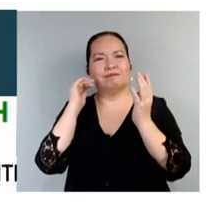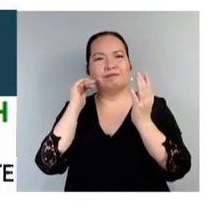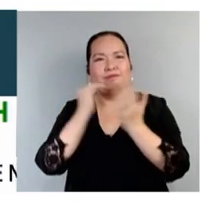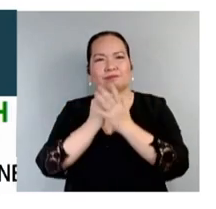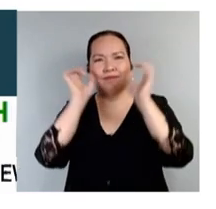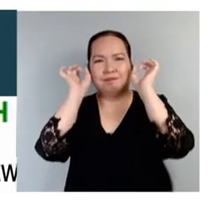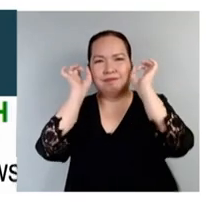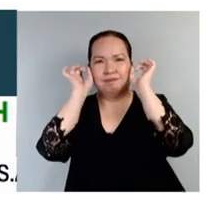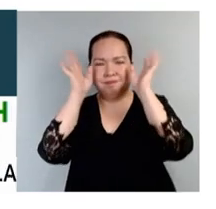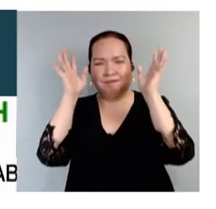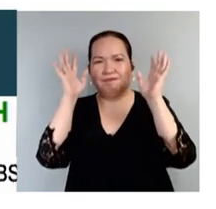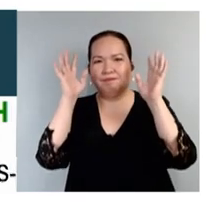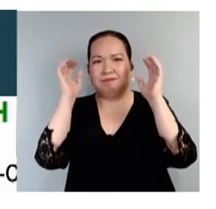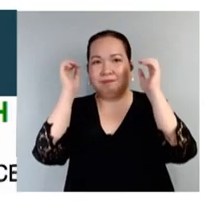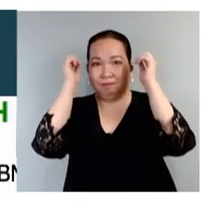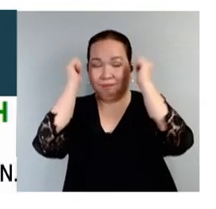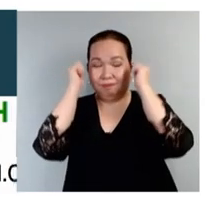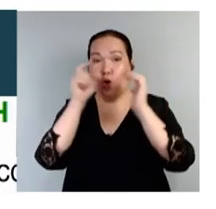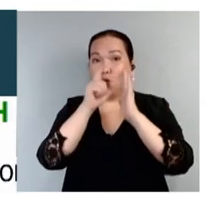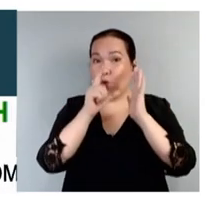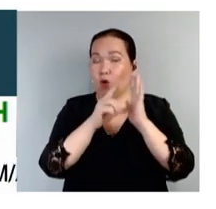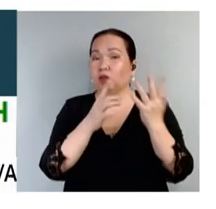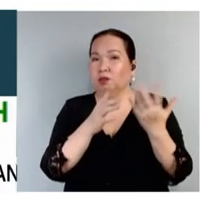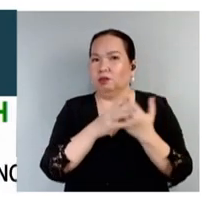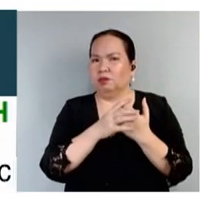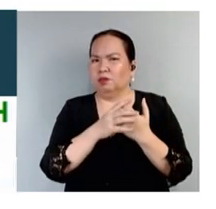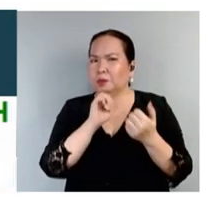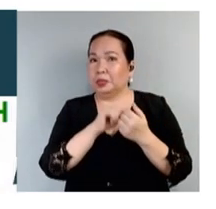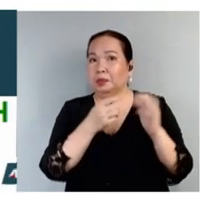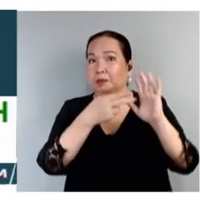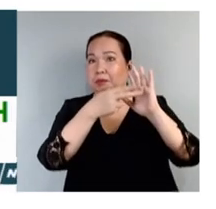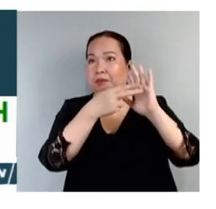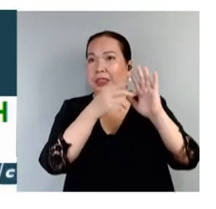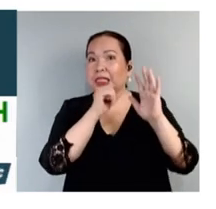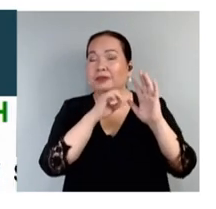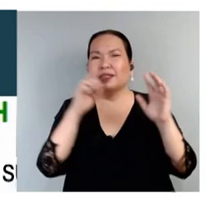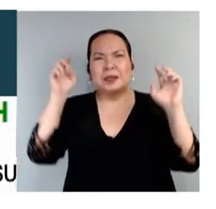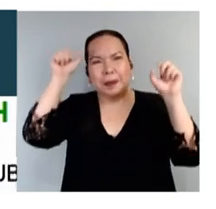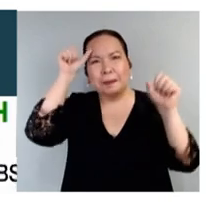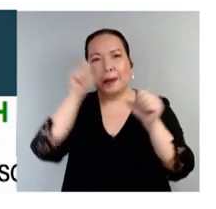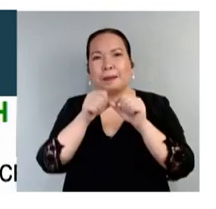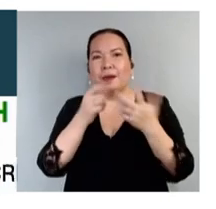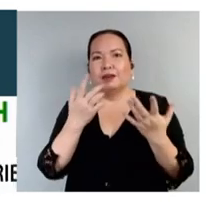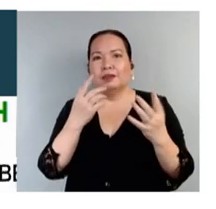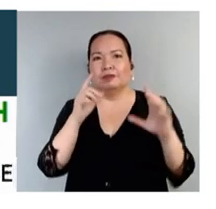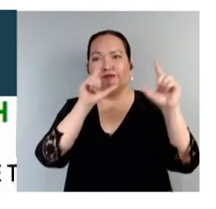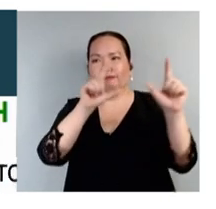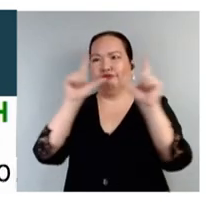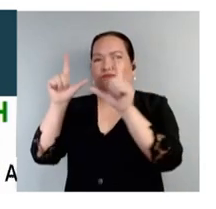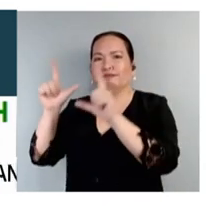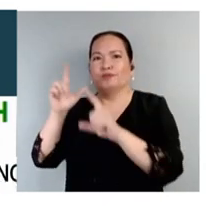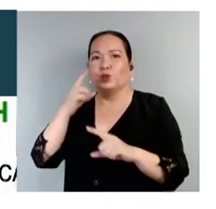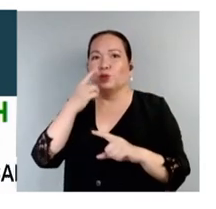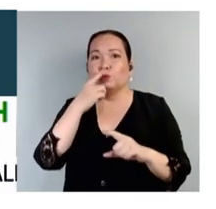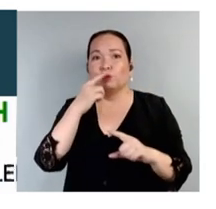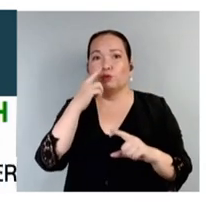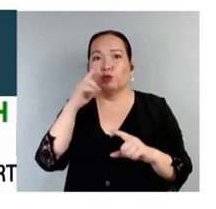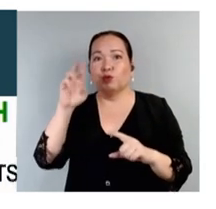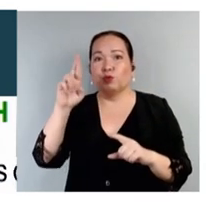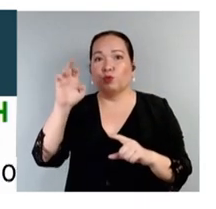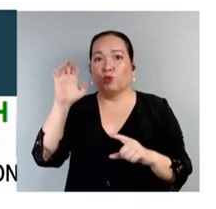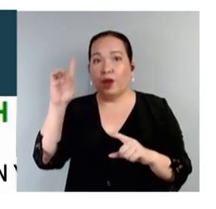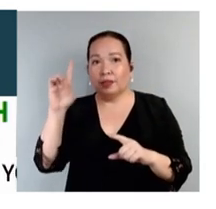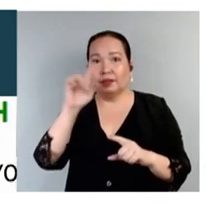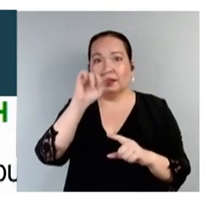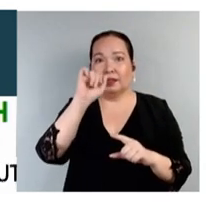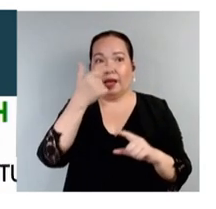tag under a possible Lacson-Sotto leadership. What do you think is going to happen? Is there a danger of